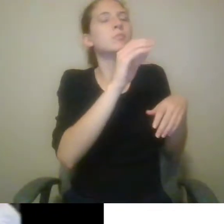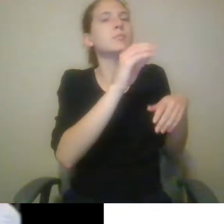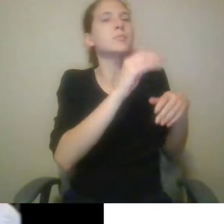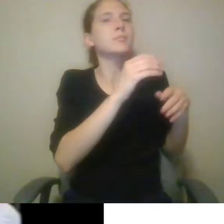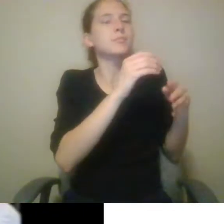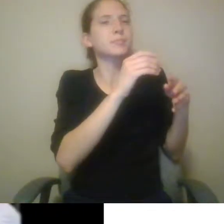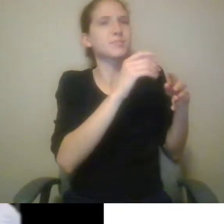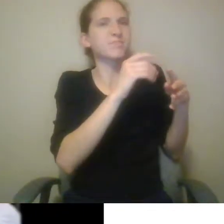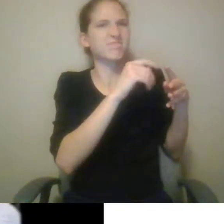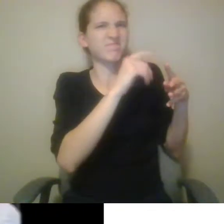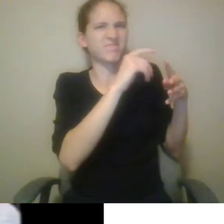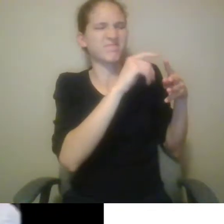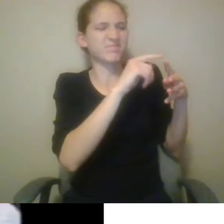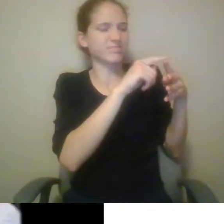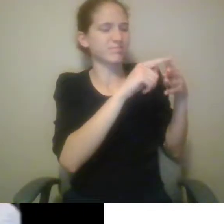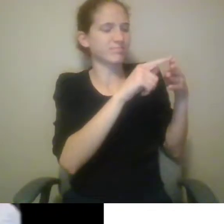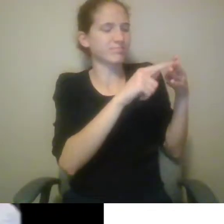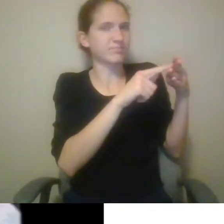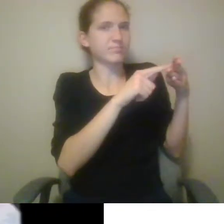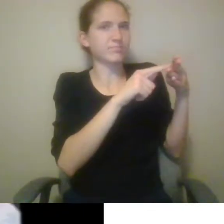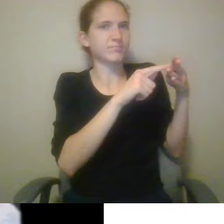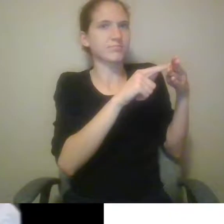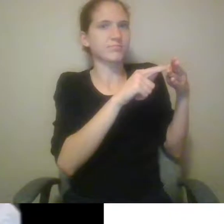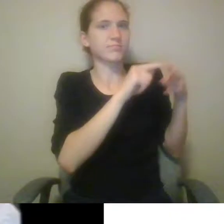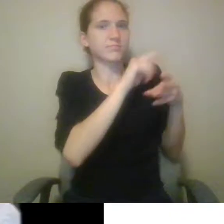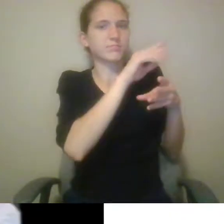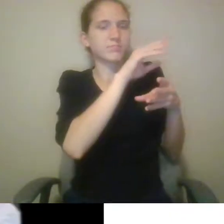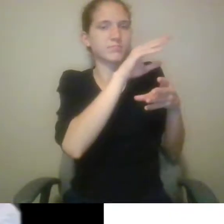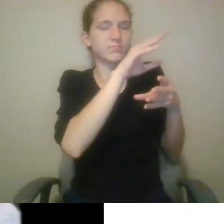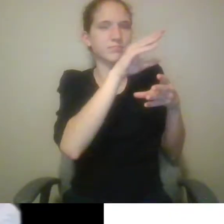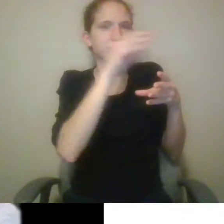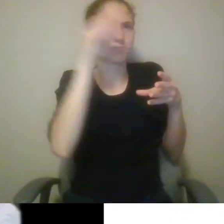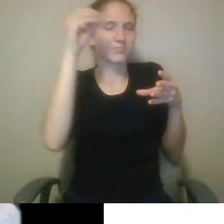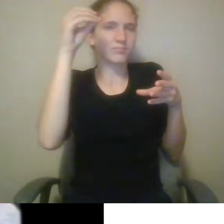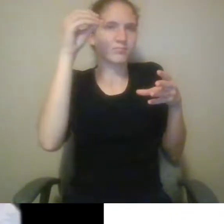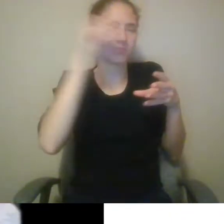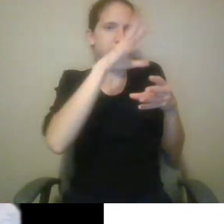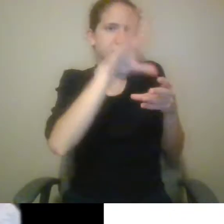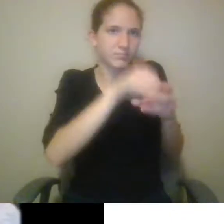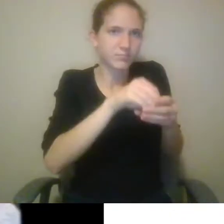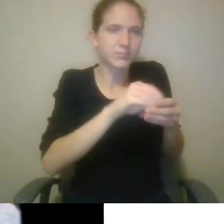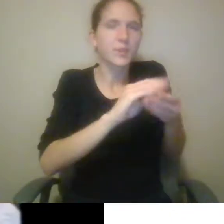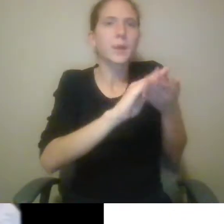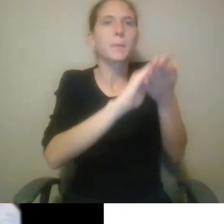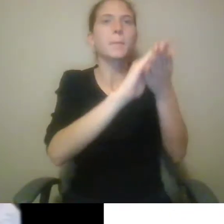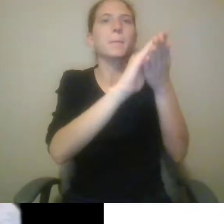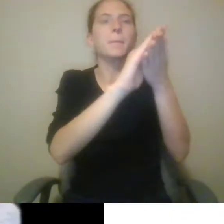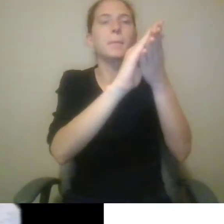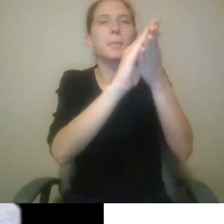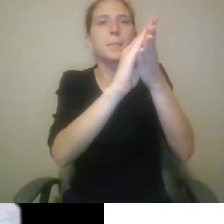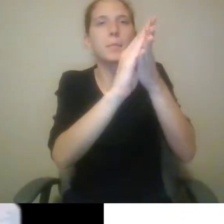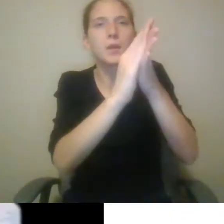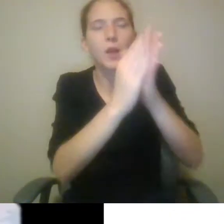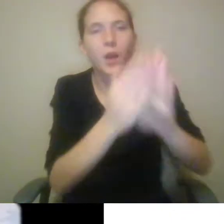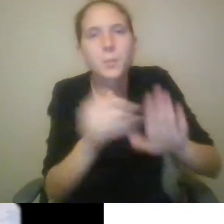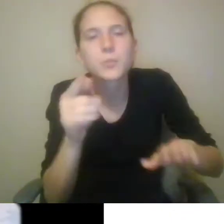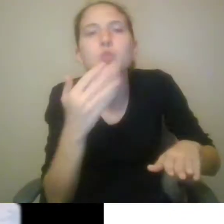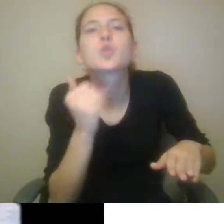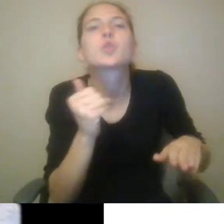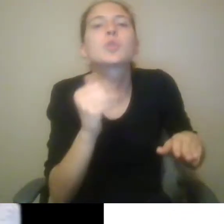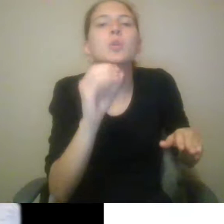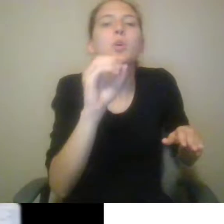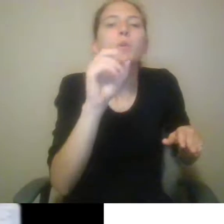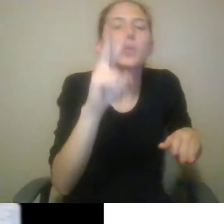the process like with the whole cell is all food? Okay. What happens is this: we have the cell, big